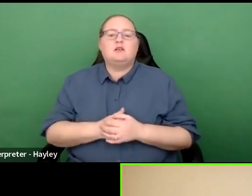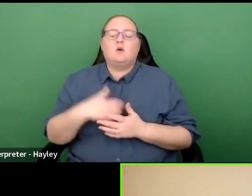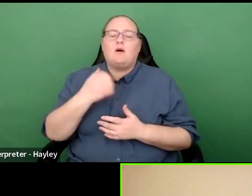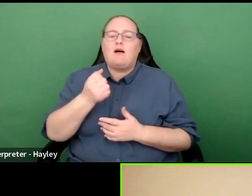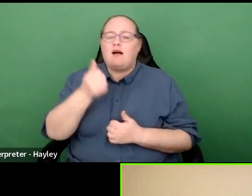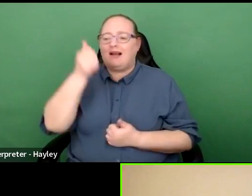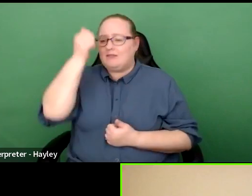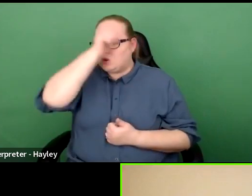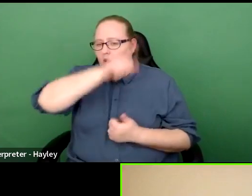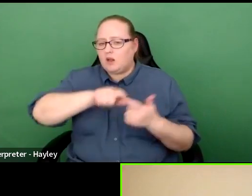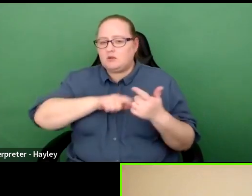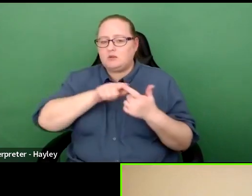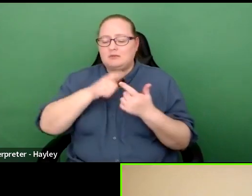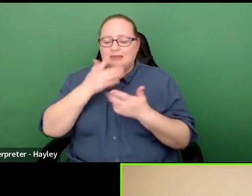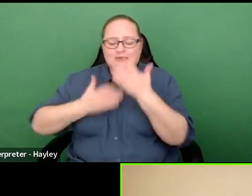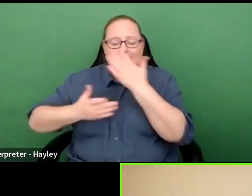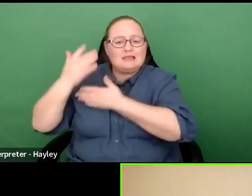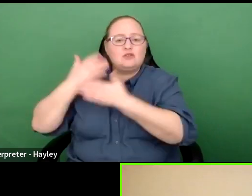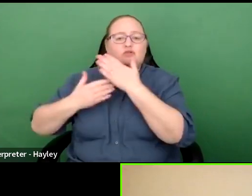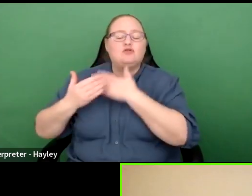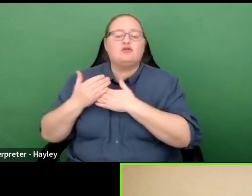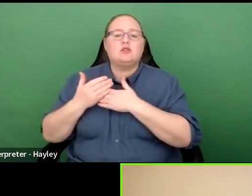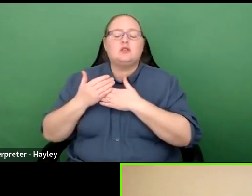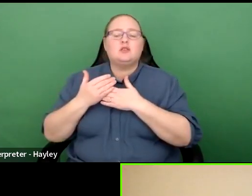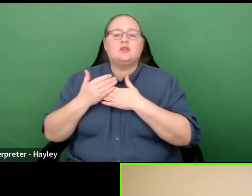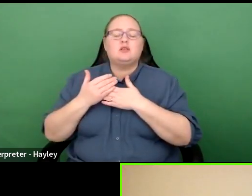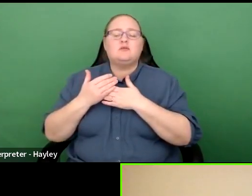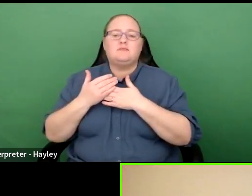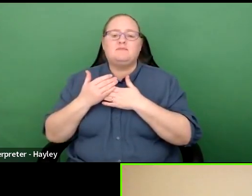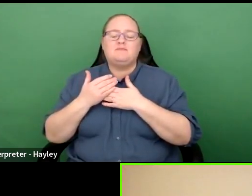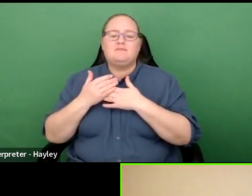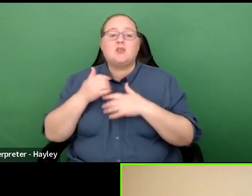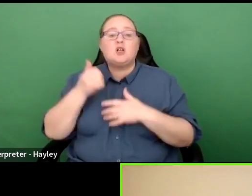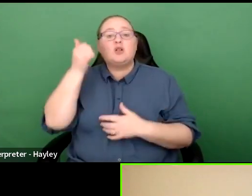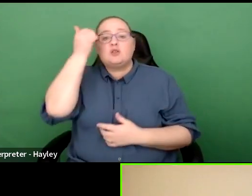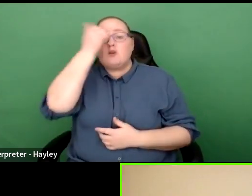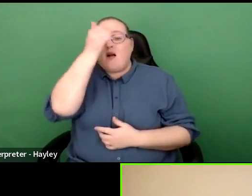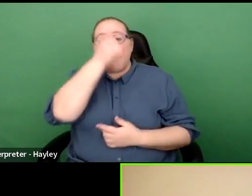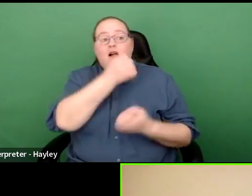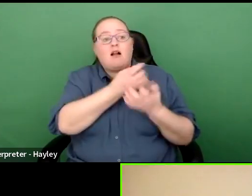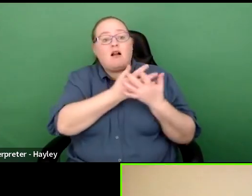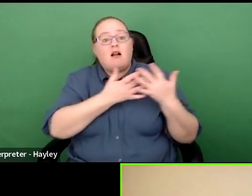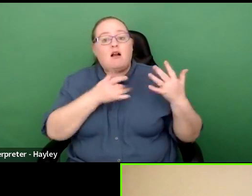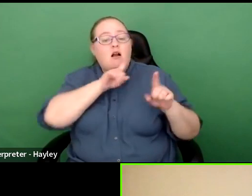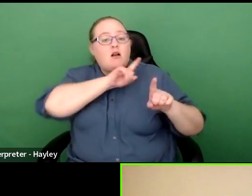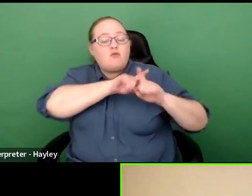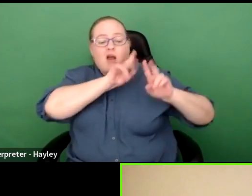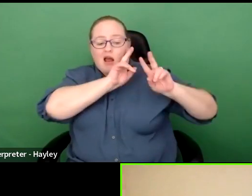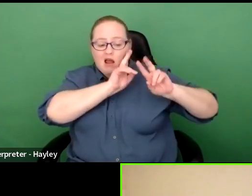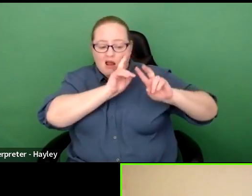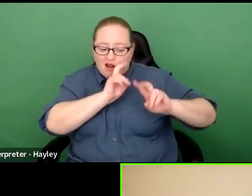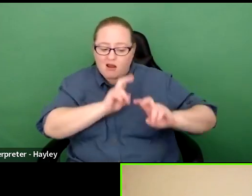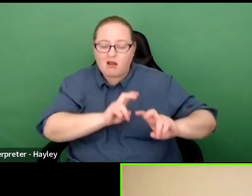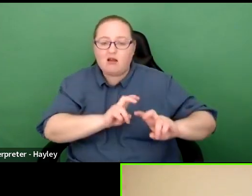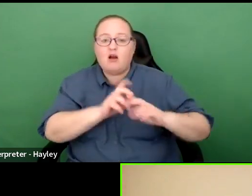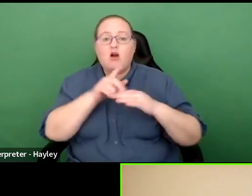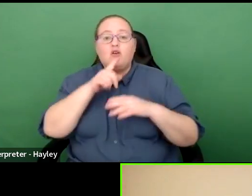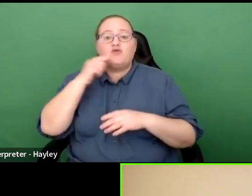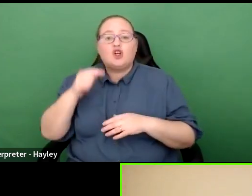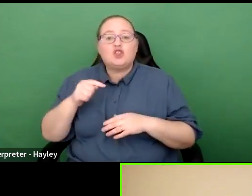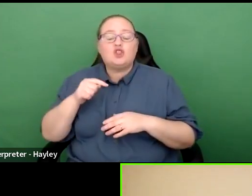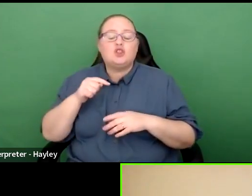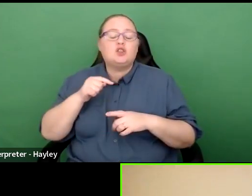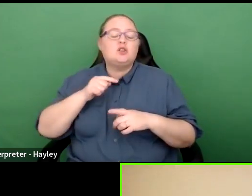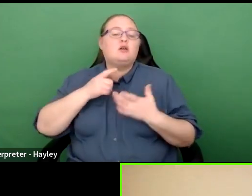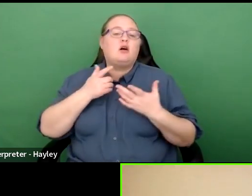historiography. Too many scholars who try to study Russia try to